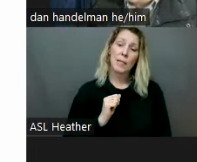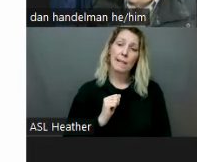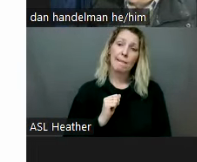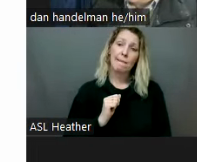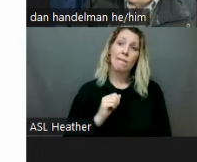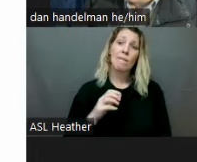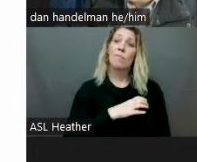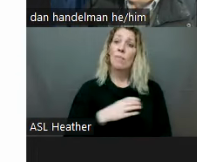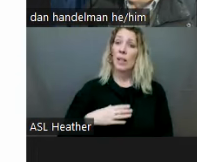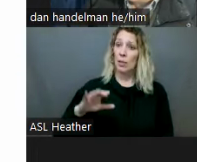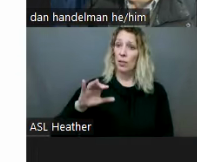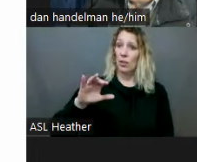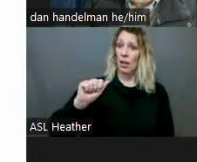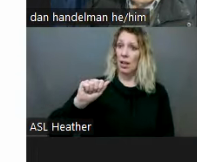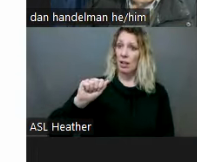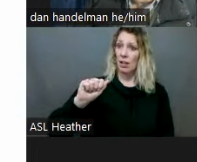Commissioner AJ.